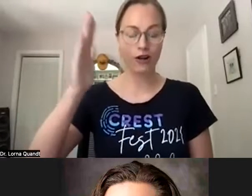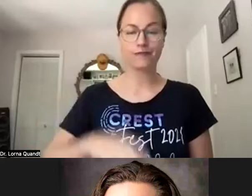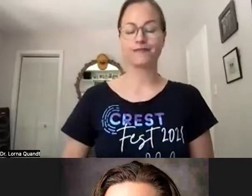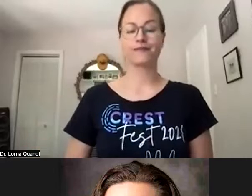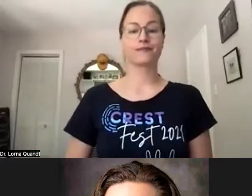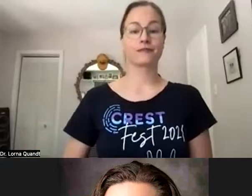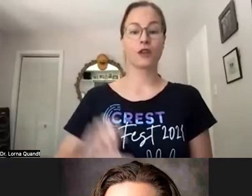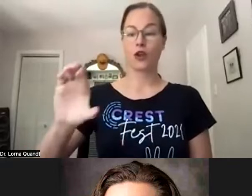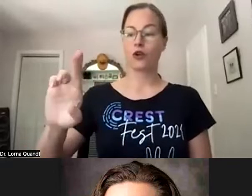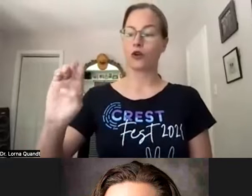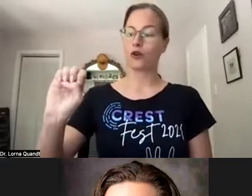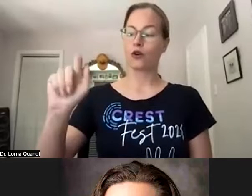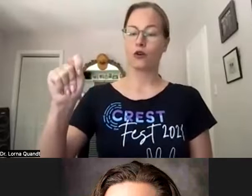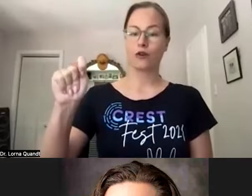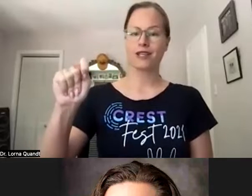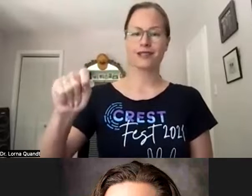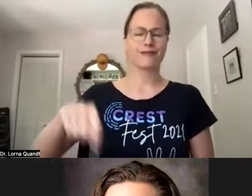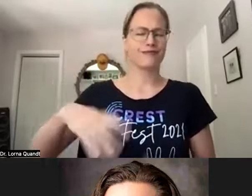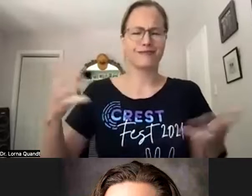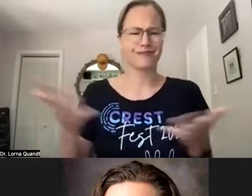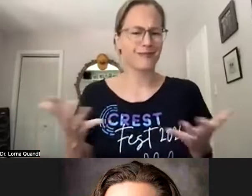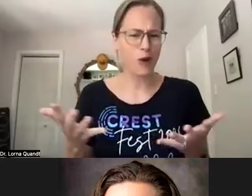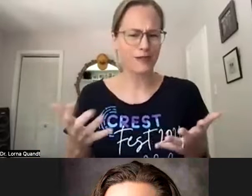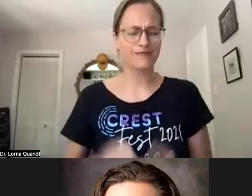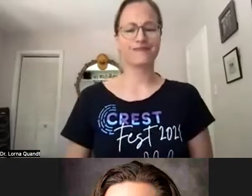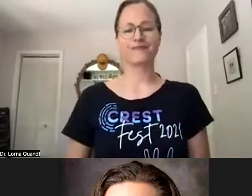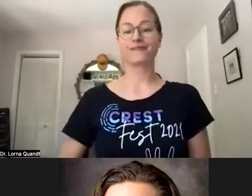First of all, welcome to our CREST presentation.